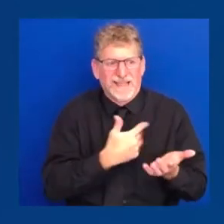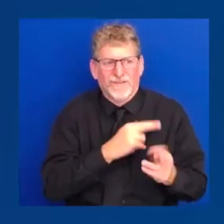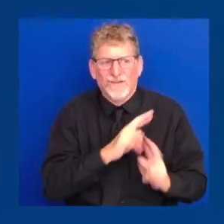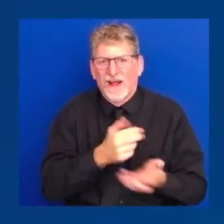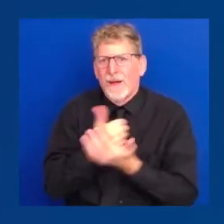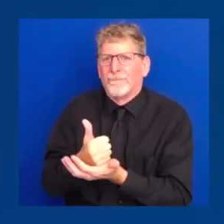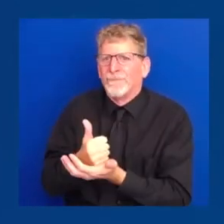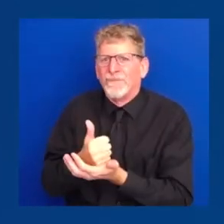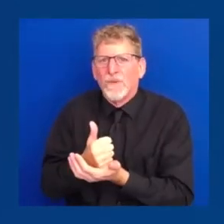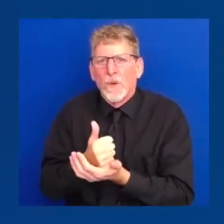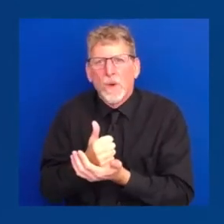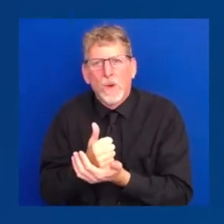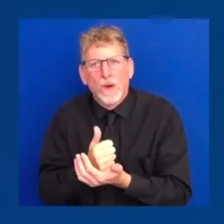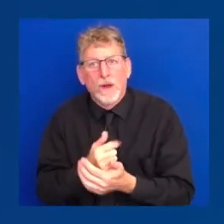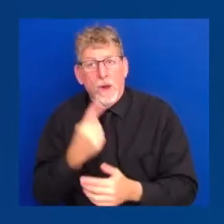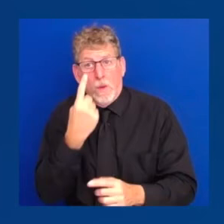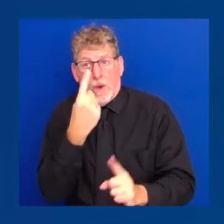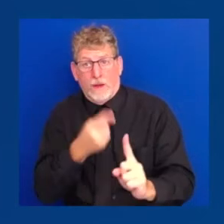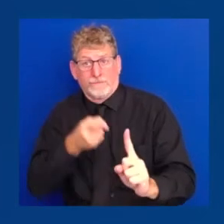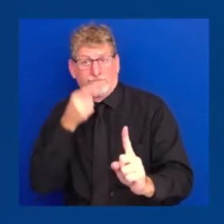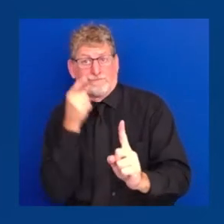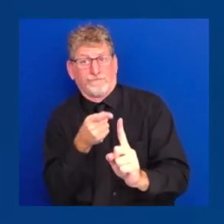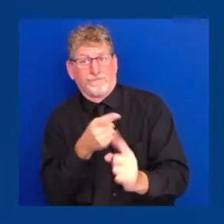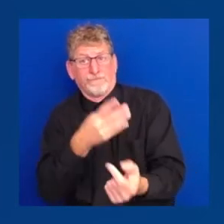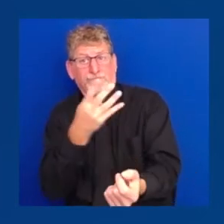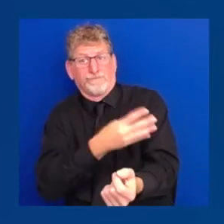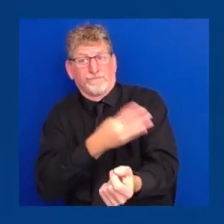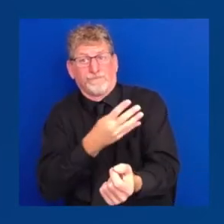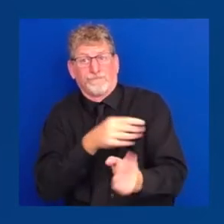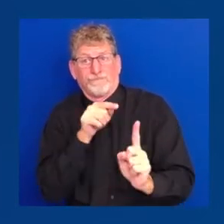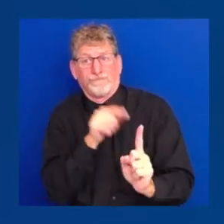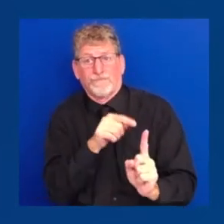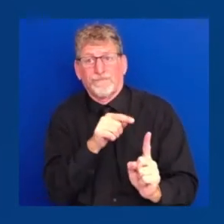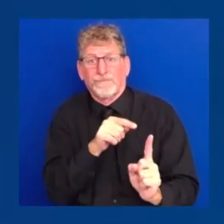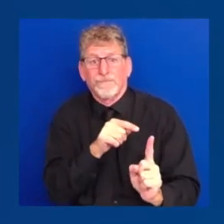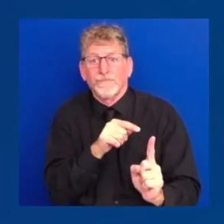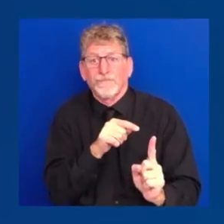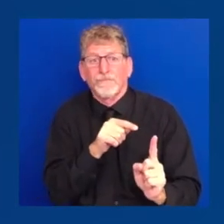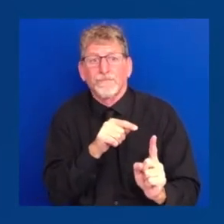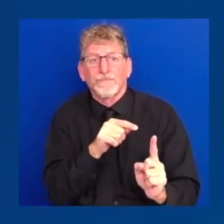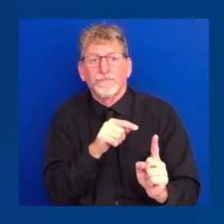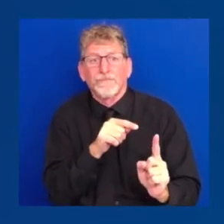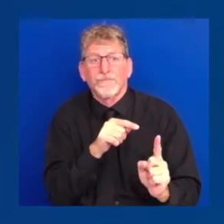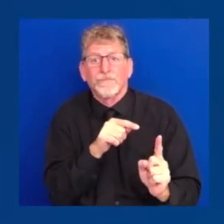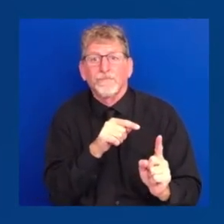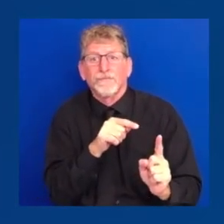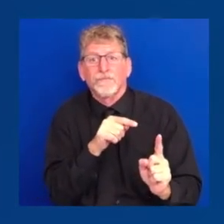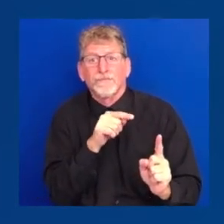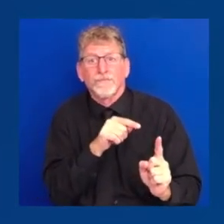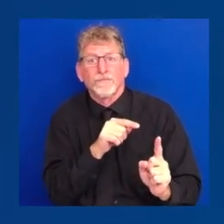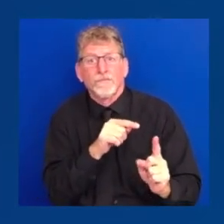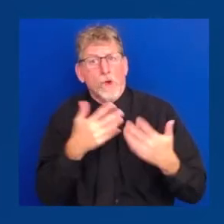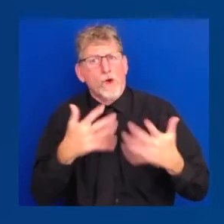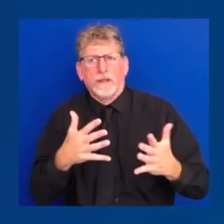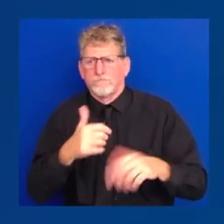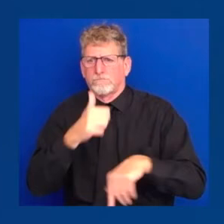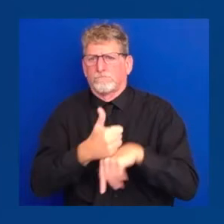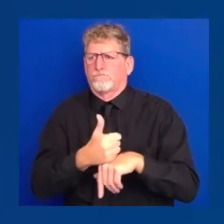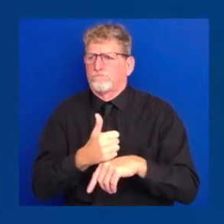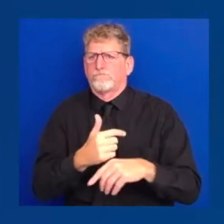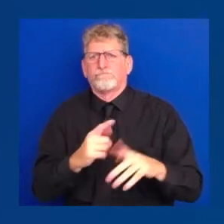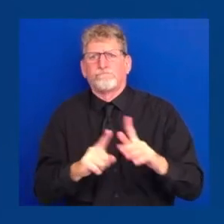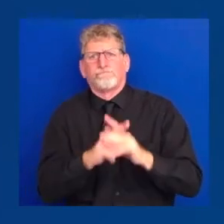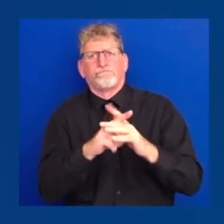NIH scientists and their collaborators in industry, which is already going out across the country.